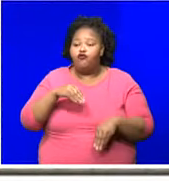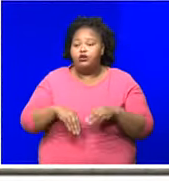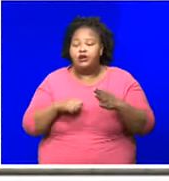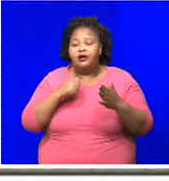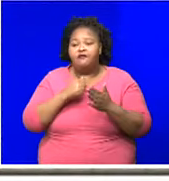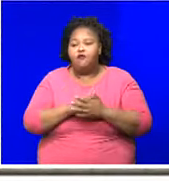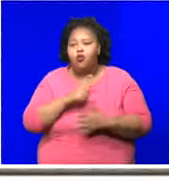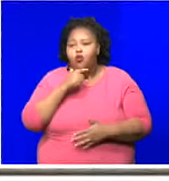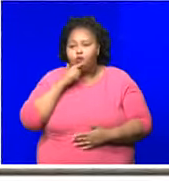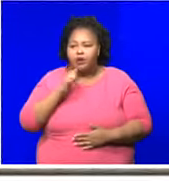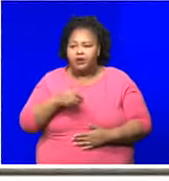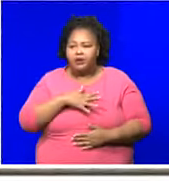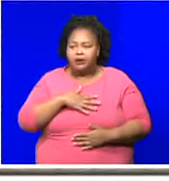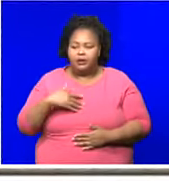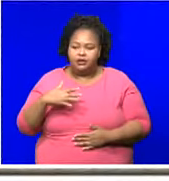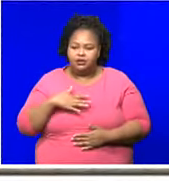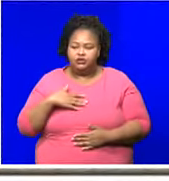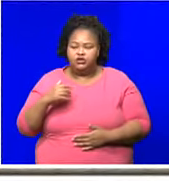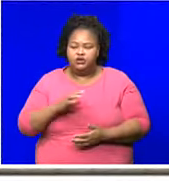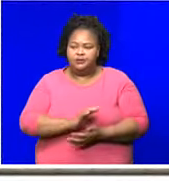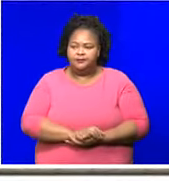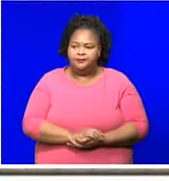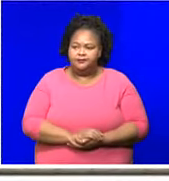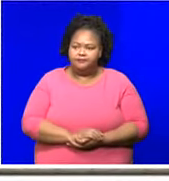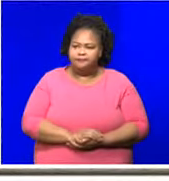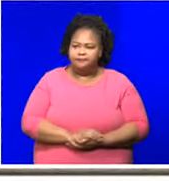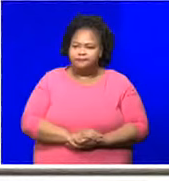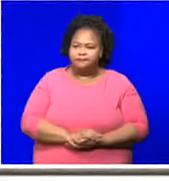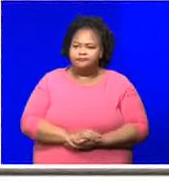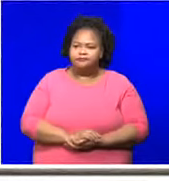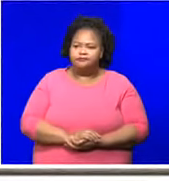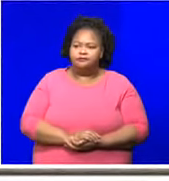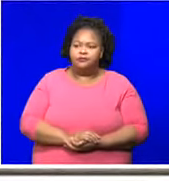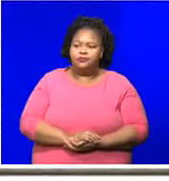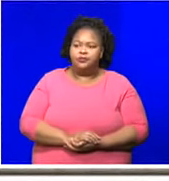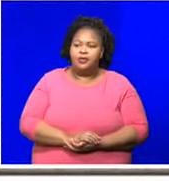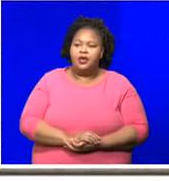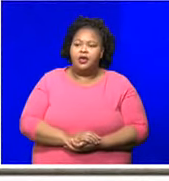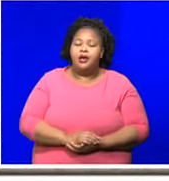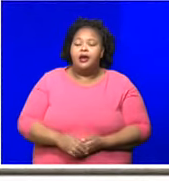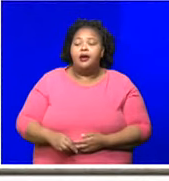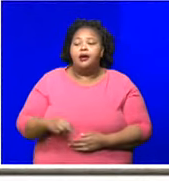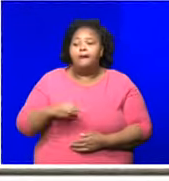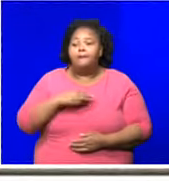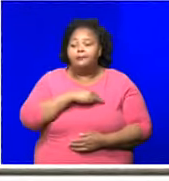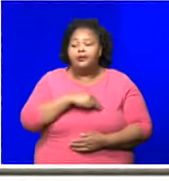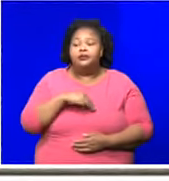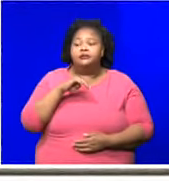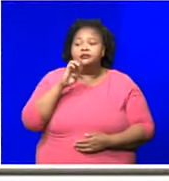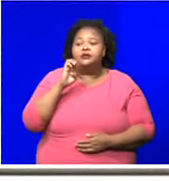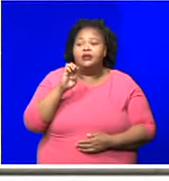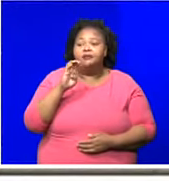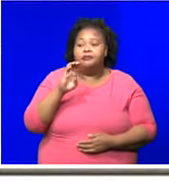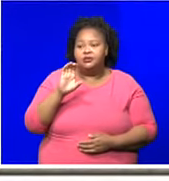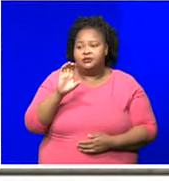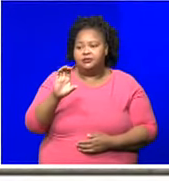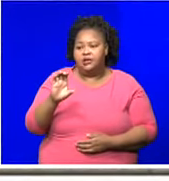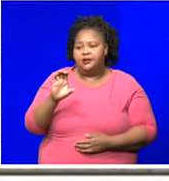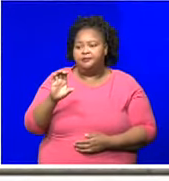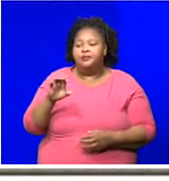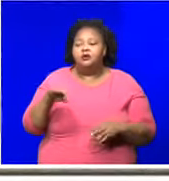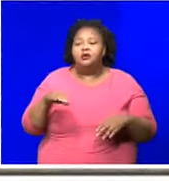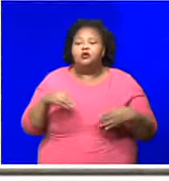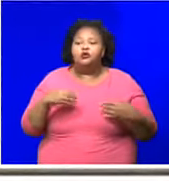kulama officers sesike siyeke ukucasha thina ema-civil servants